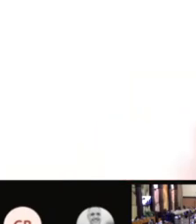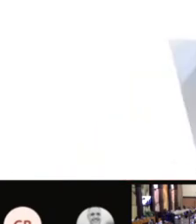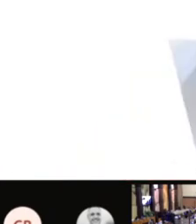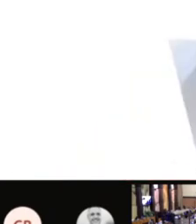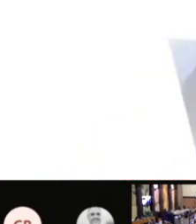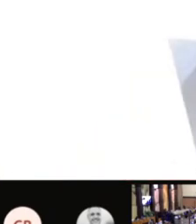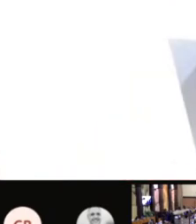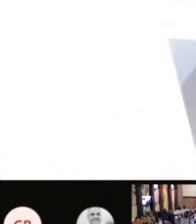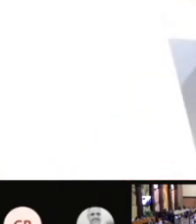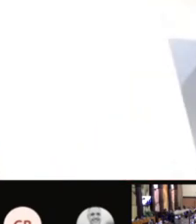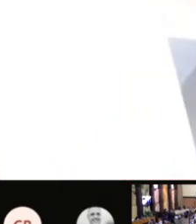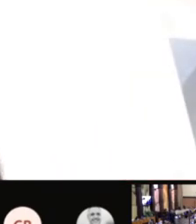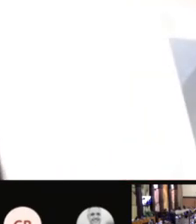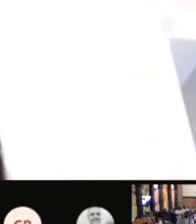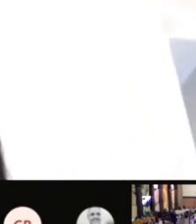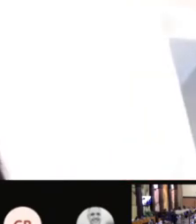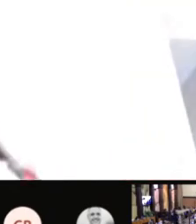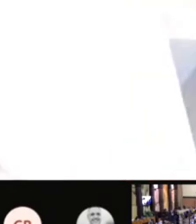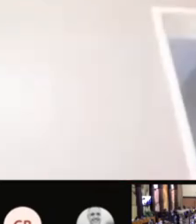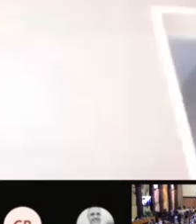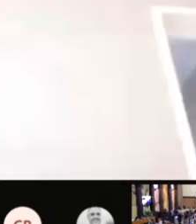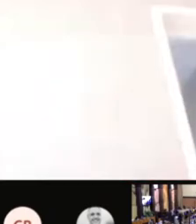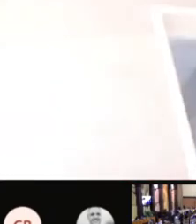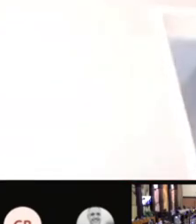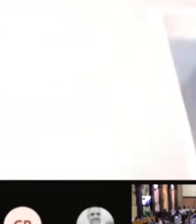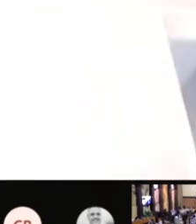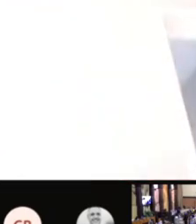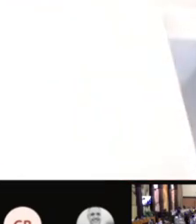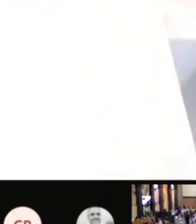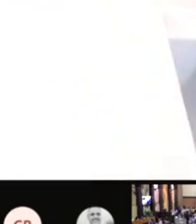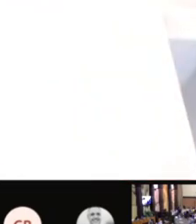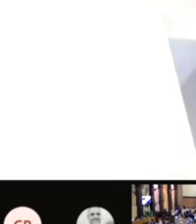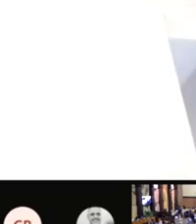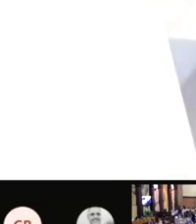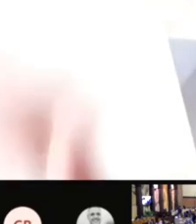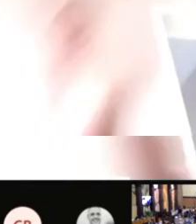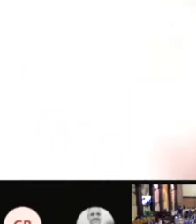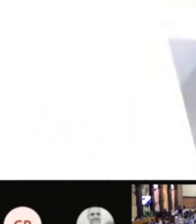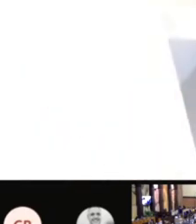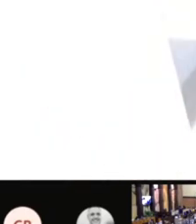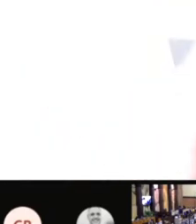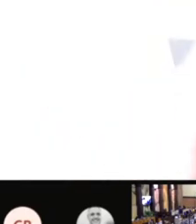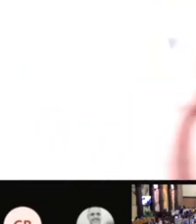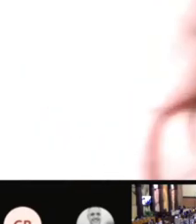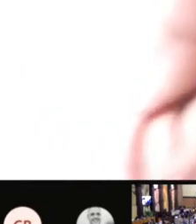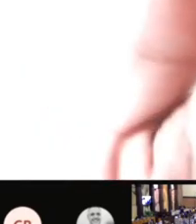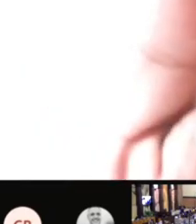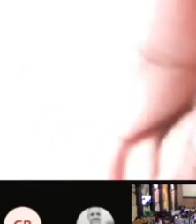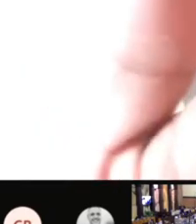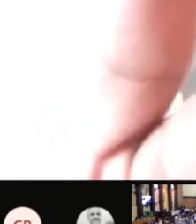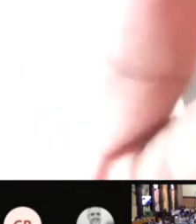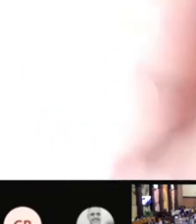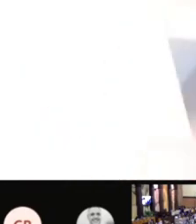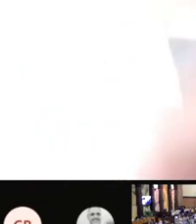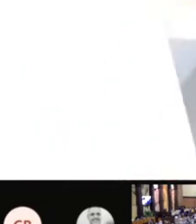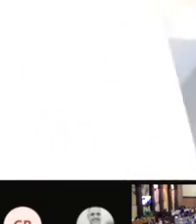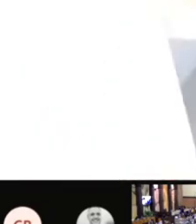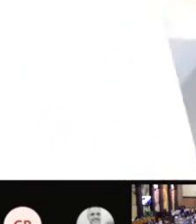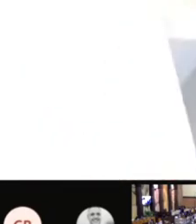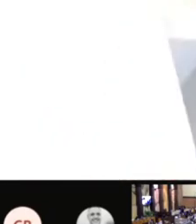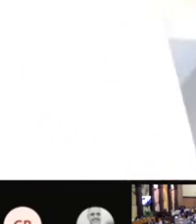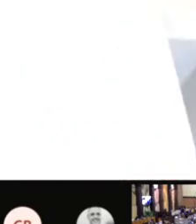highly. We're well covered. There's seven people, the right seven people. Mujali Pinky.